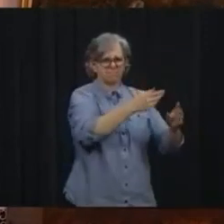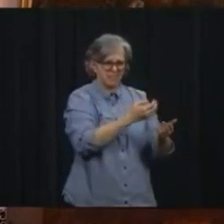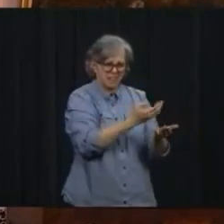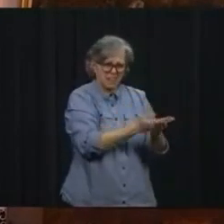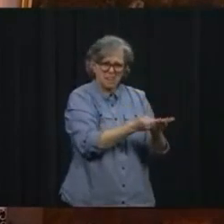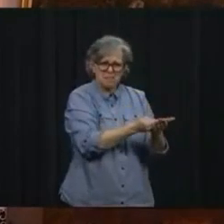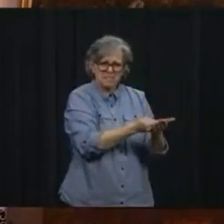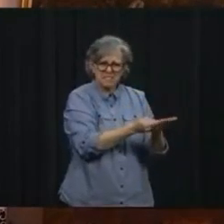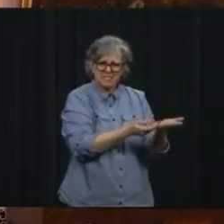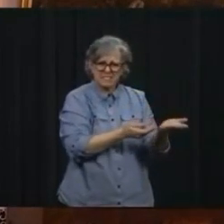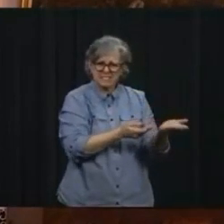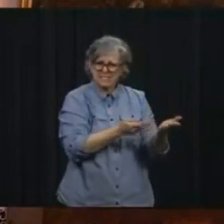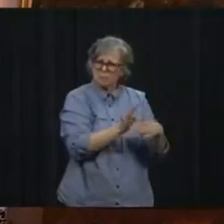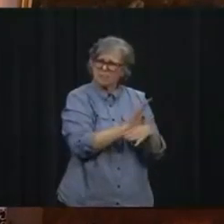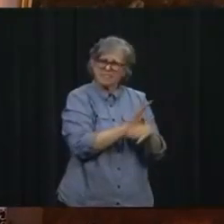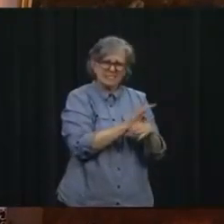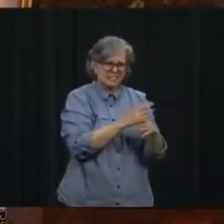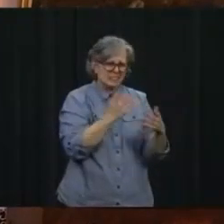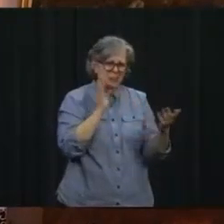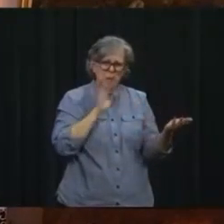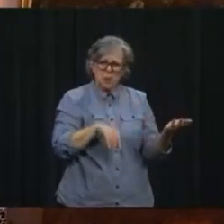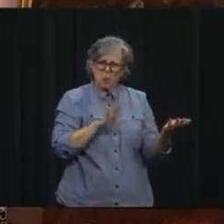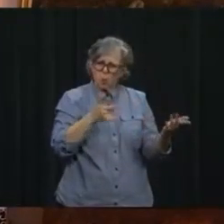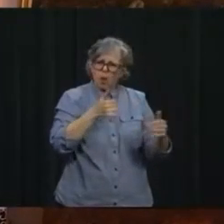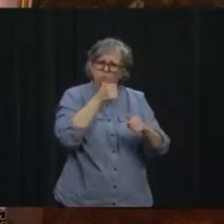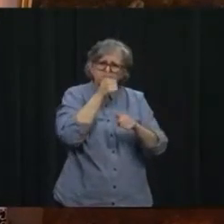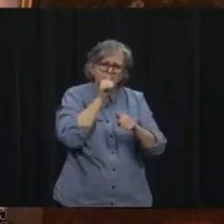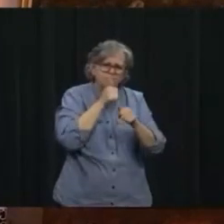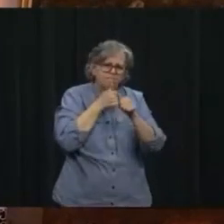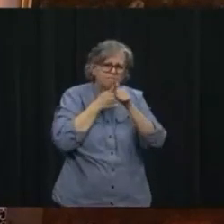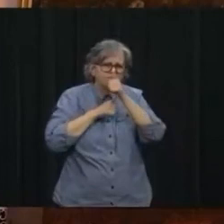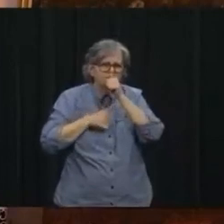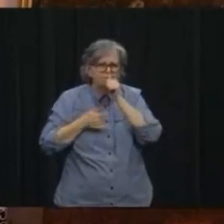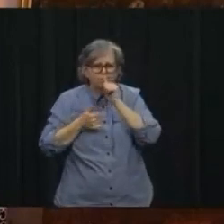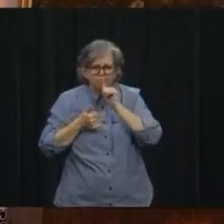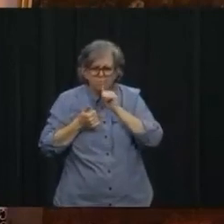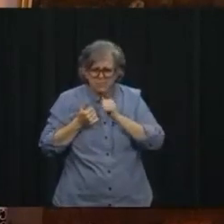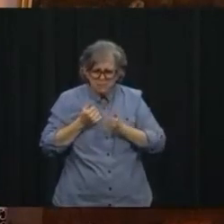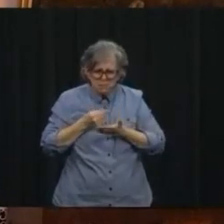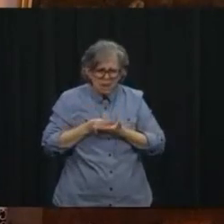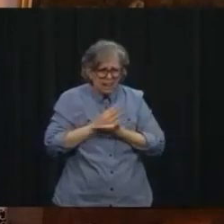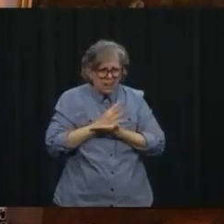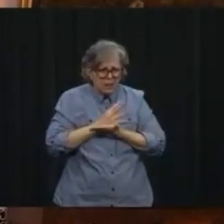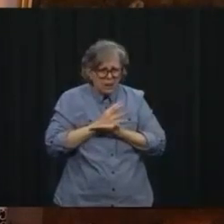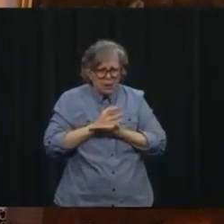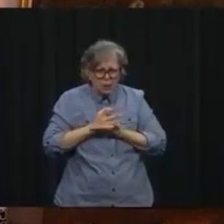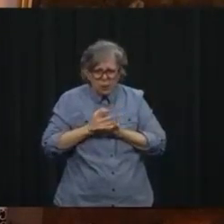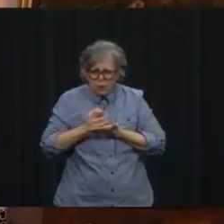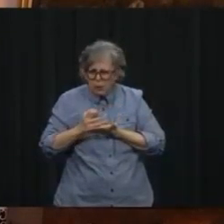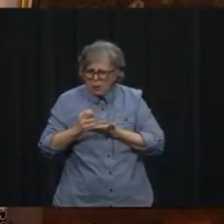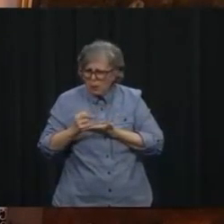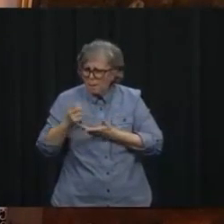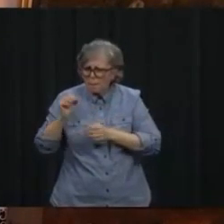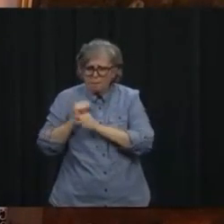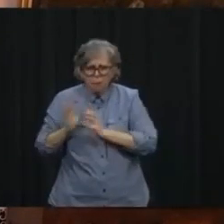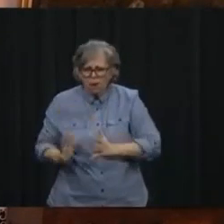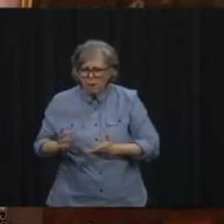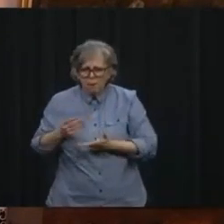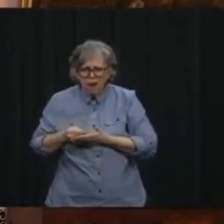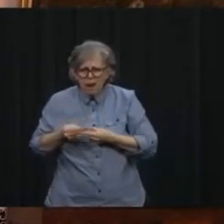Ohio, we've talked about the hurricane analogy. We've talked about the fact that you want to evacuate while the sun is still